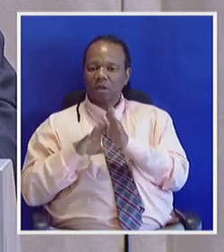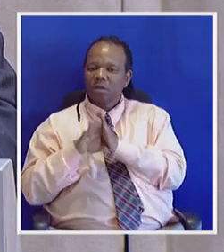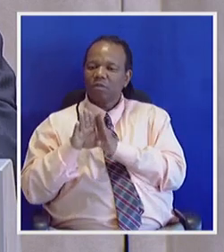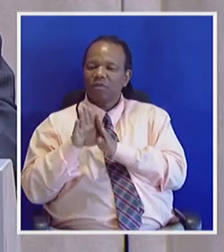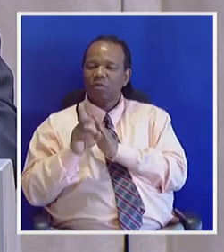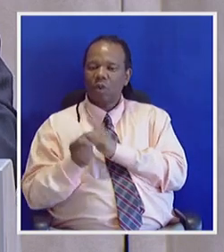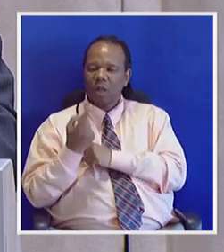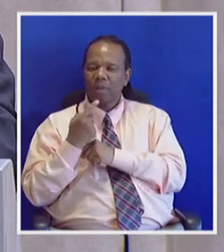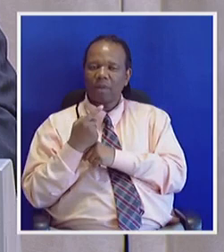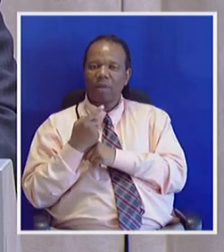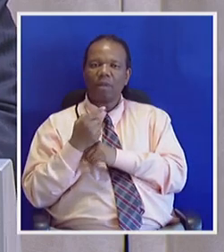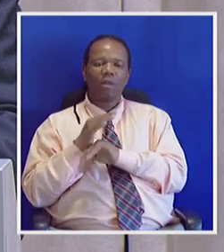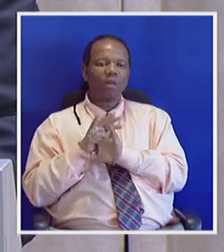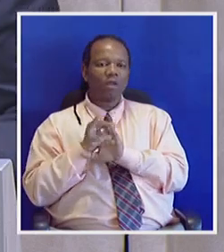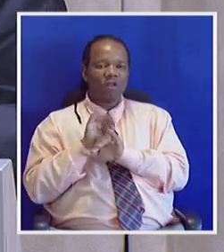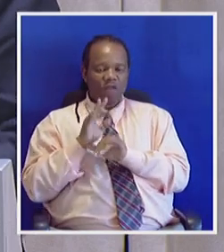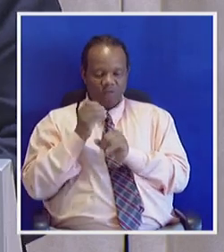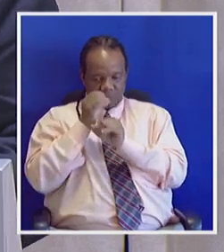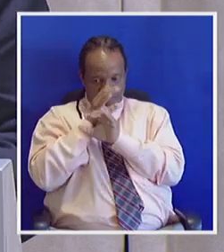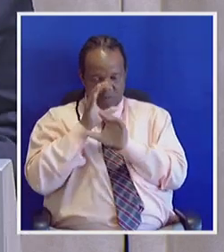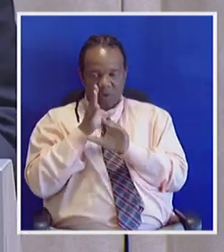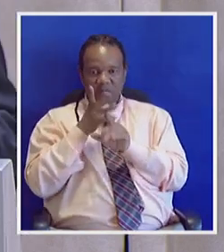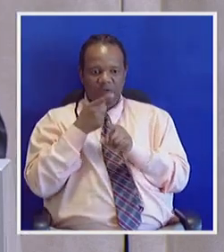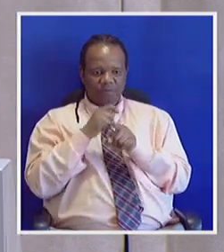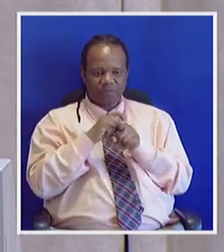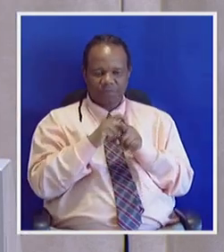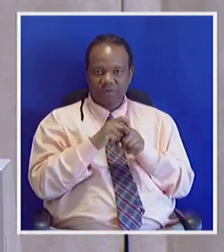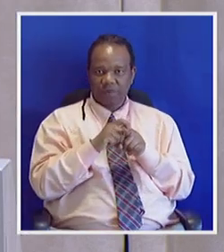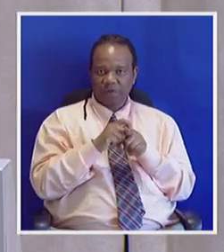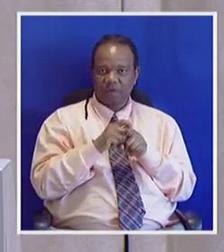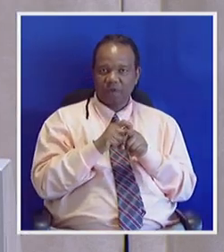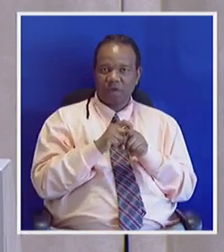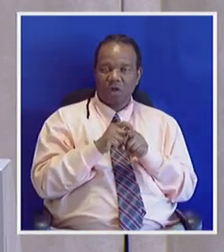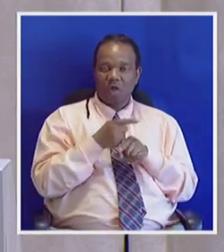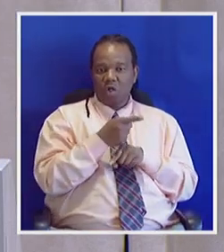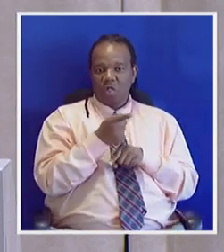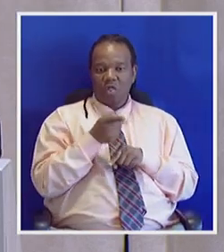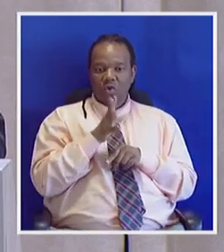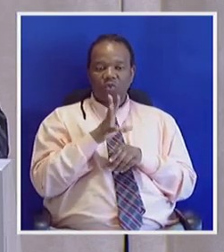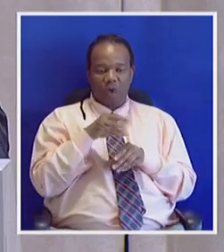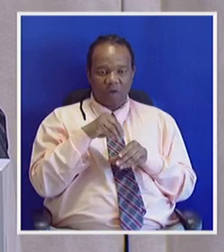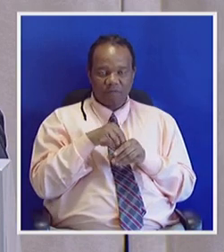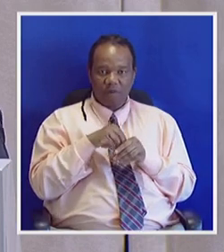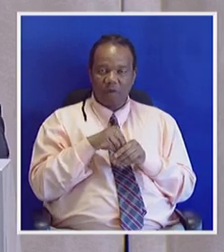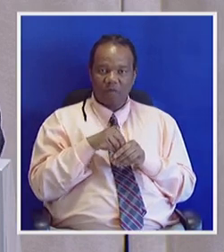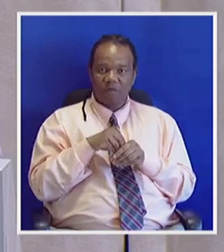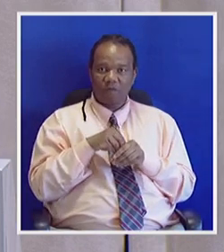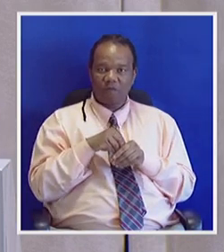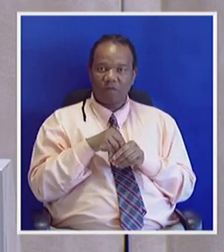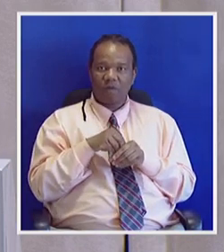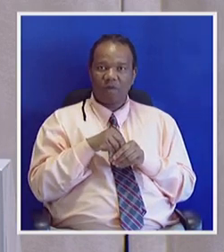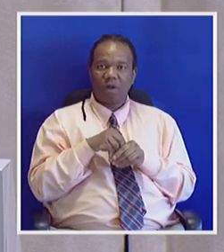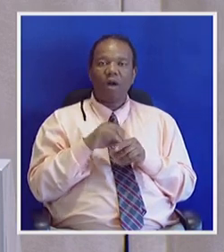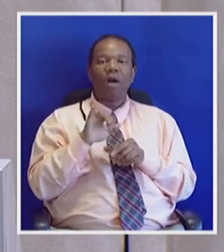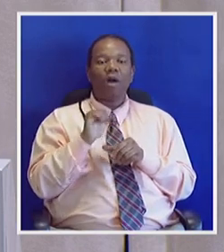as we focus more attention and train those who are involved in this sector and develop